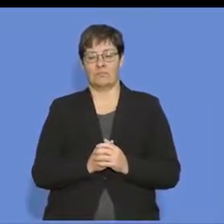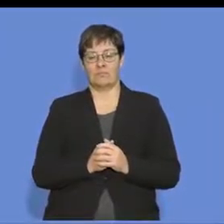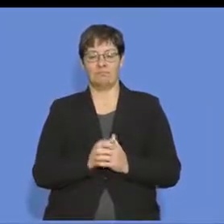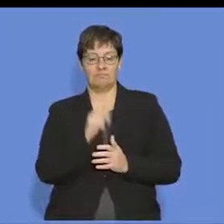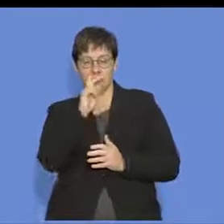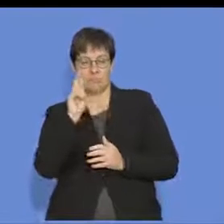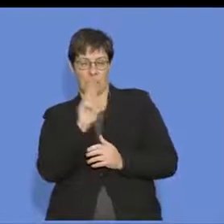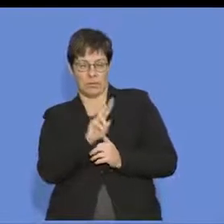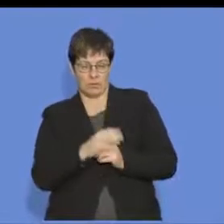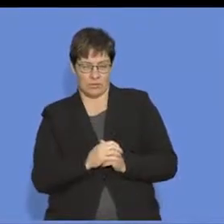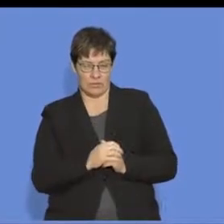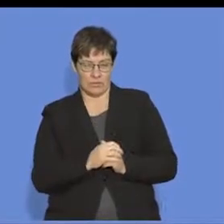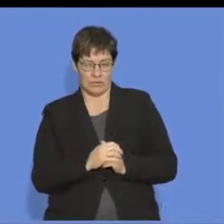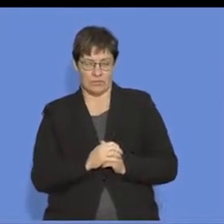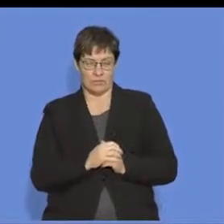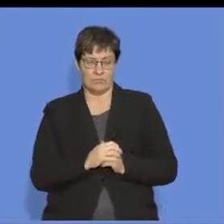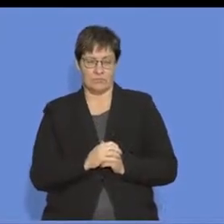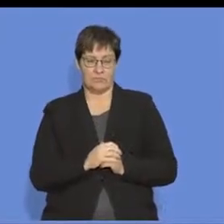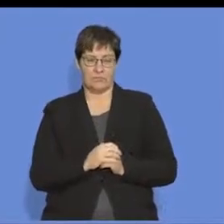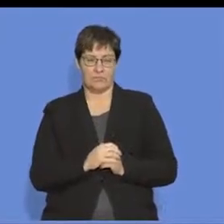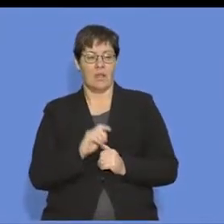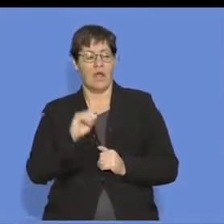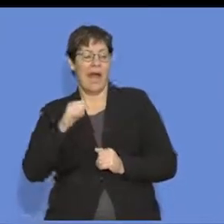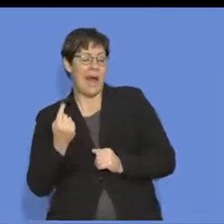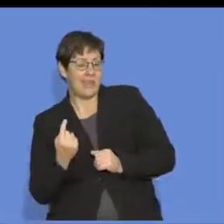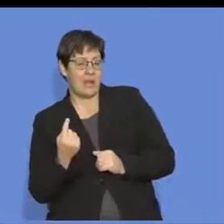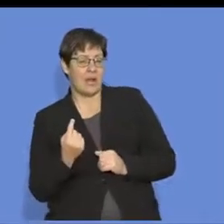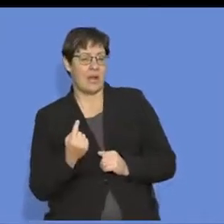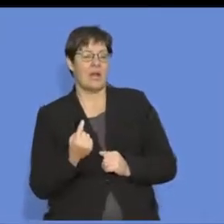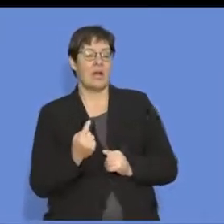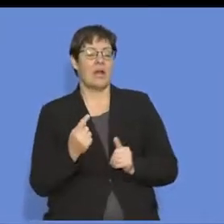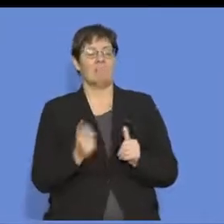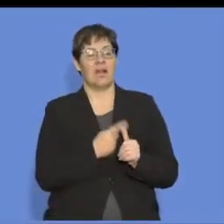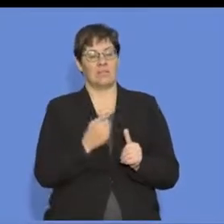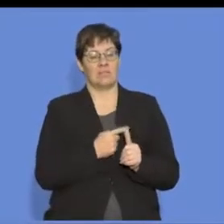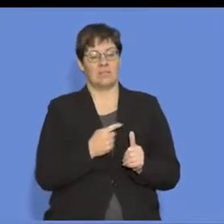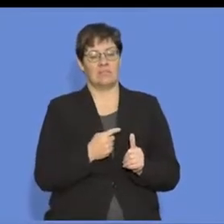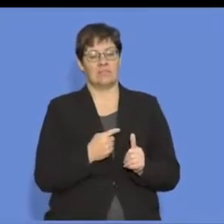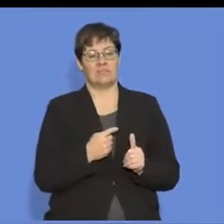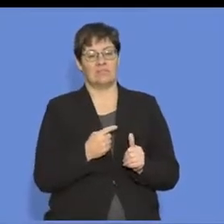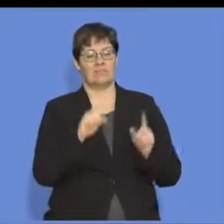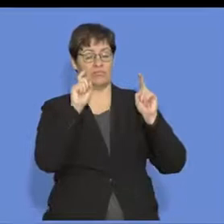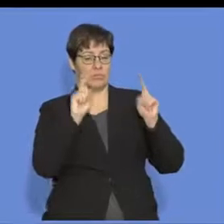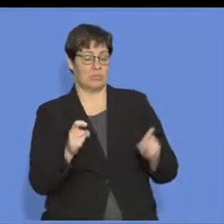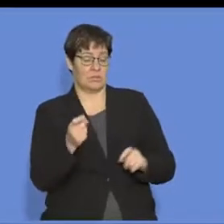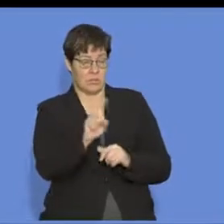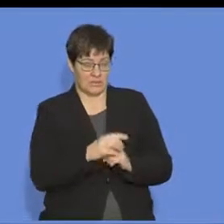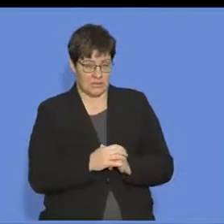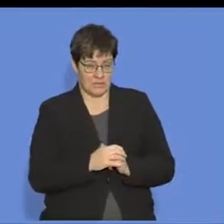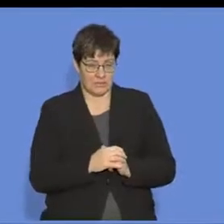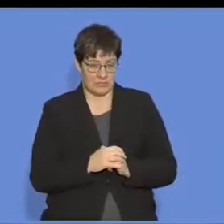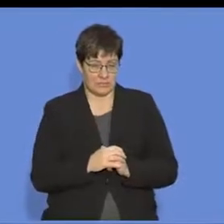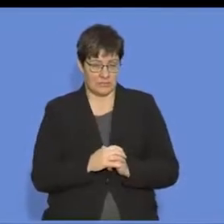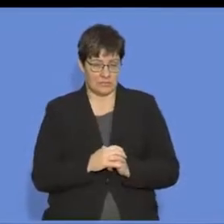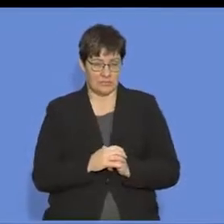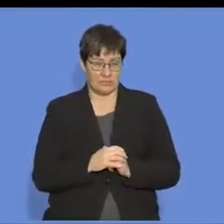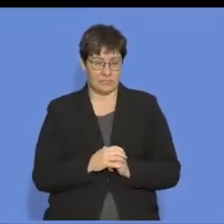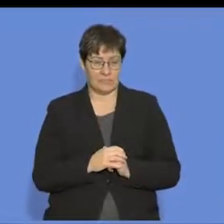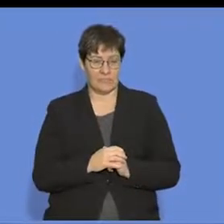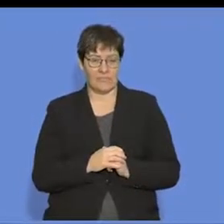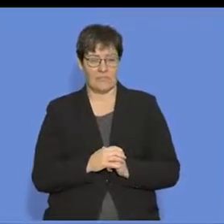Now, let's look at this. So another way of stating the fundamental of counting principle is this. This another